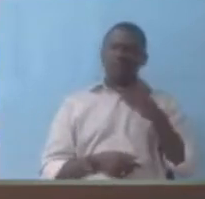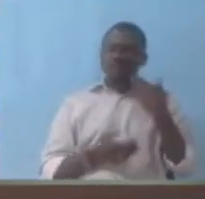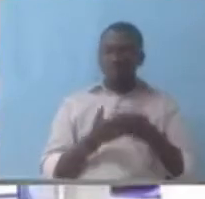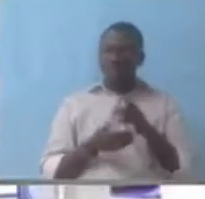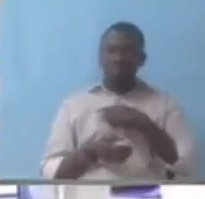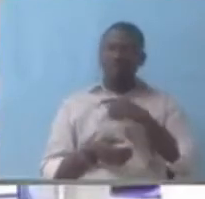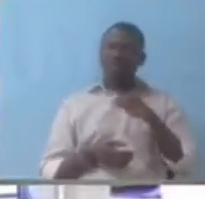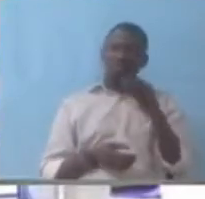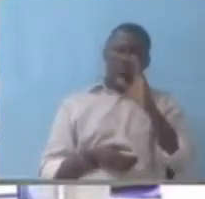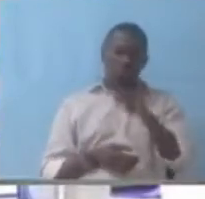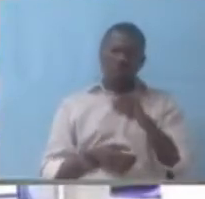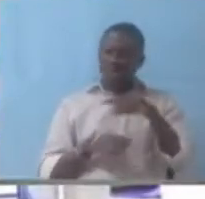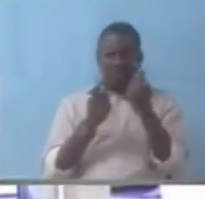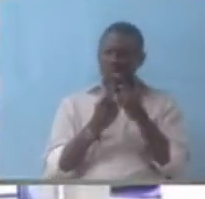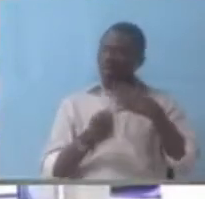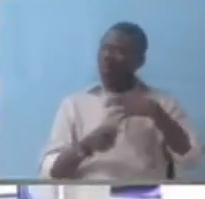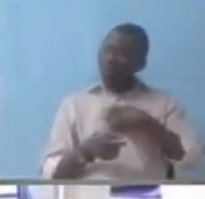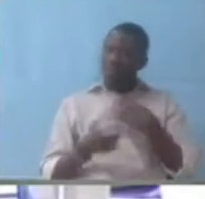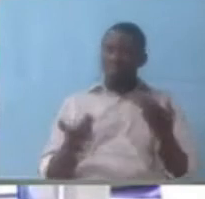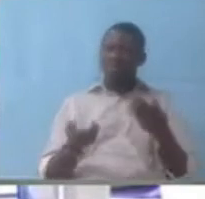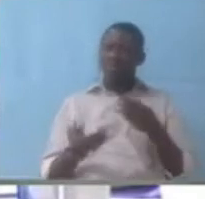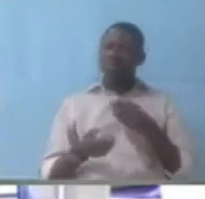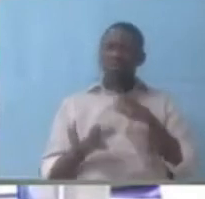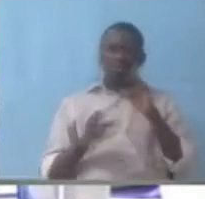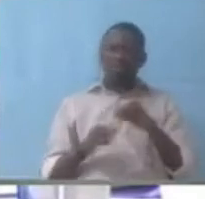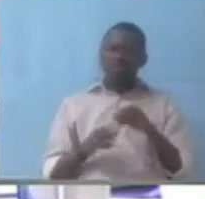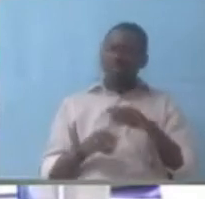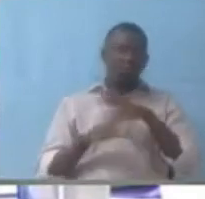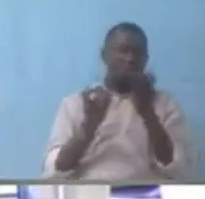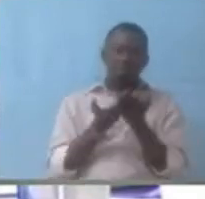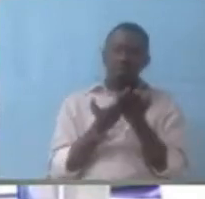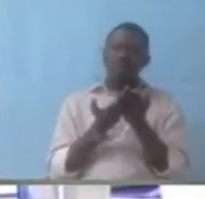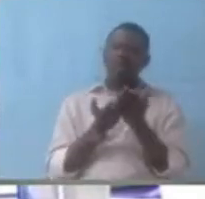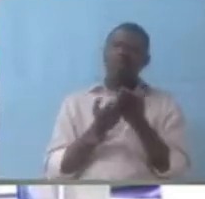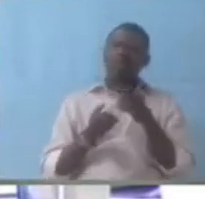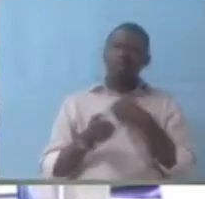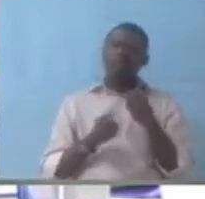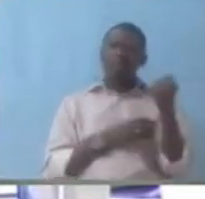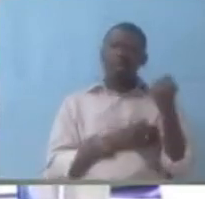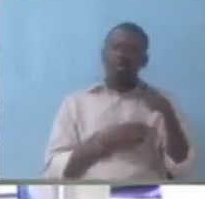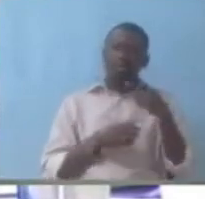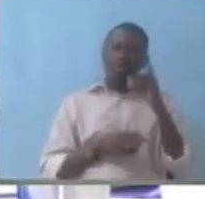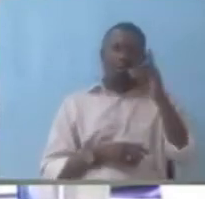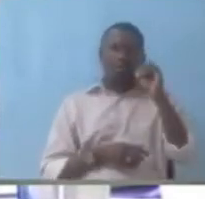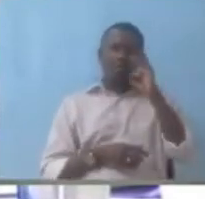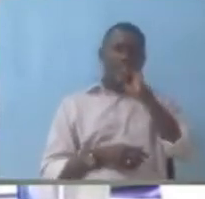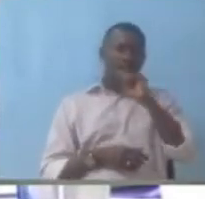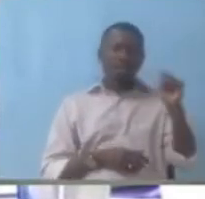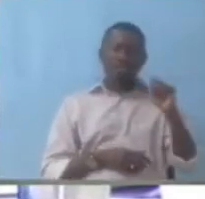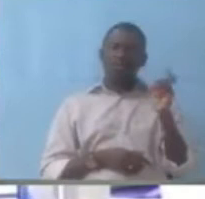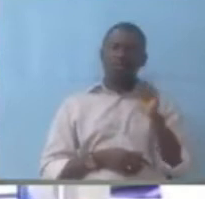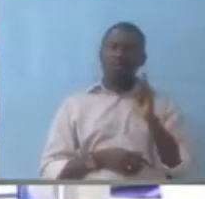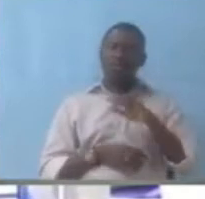to do without it, that they were ruling anyway without the power of the decree? Then what was the point? What was the point for all of the framework